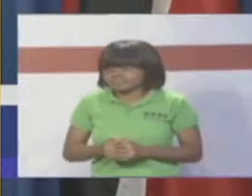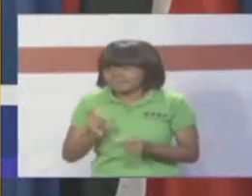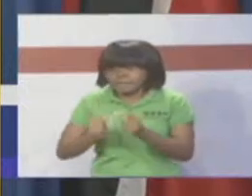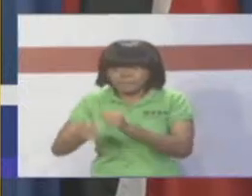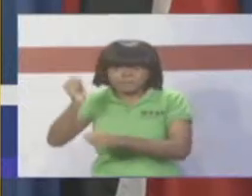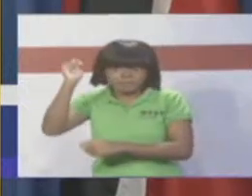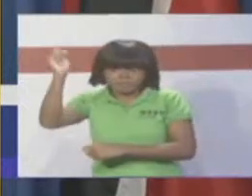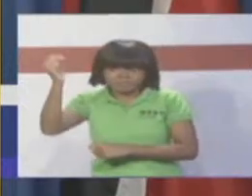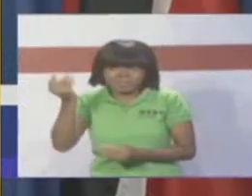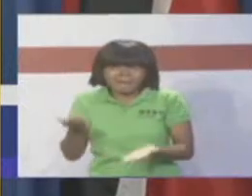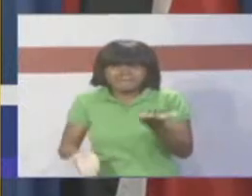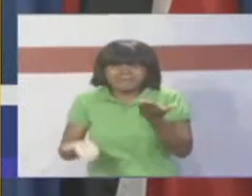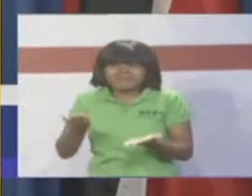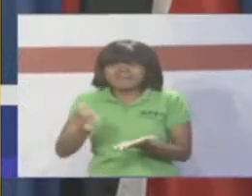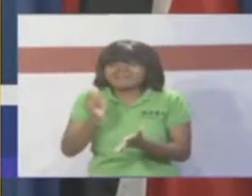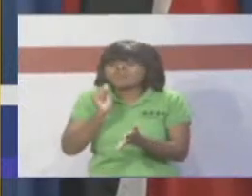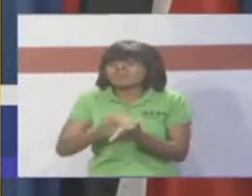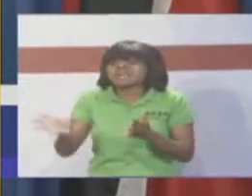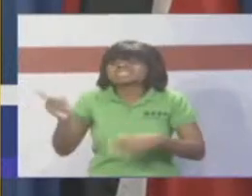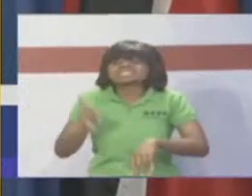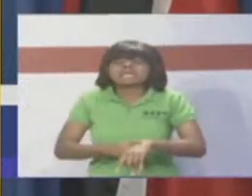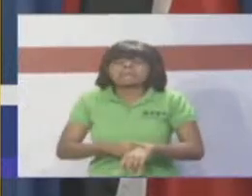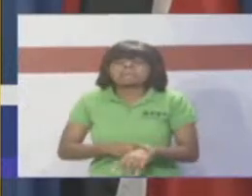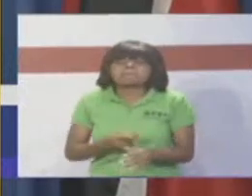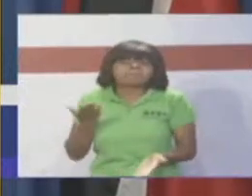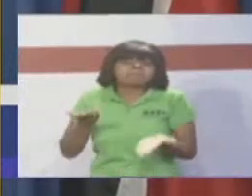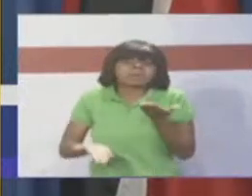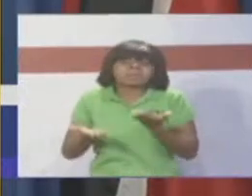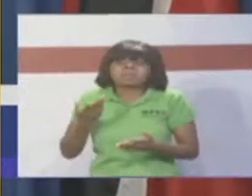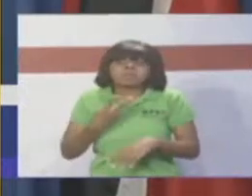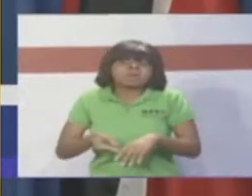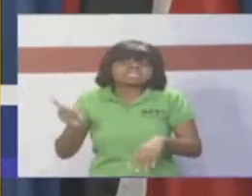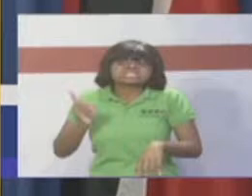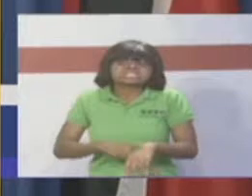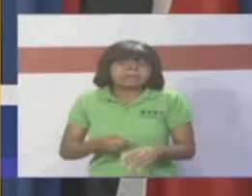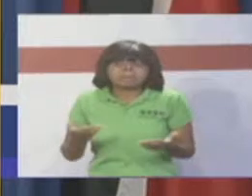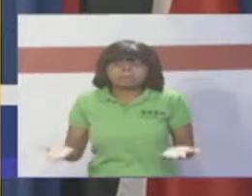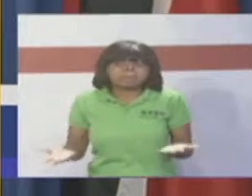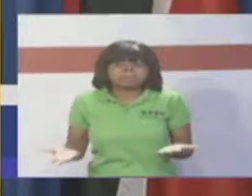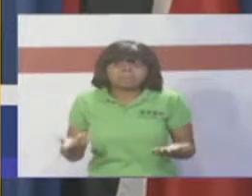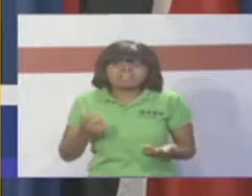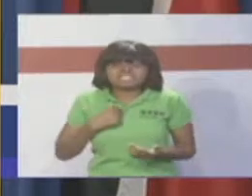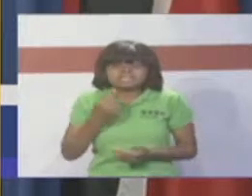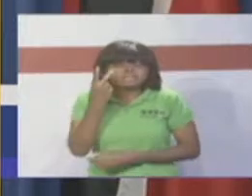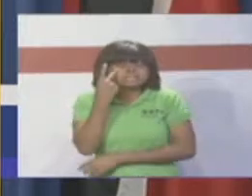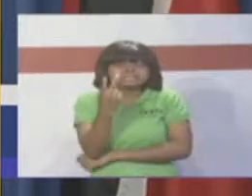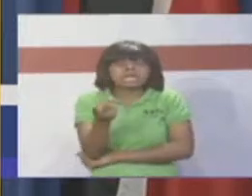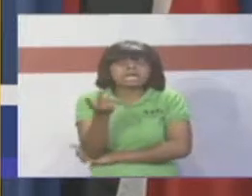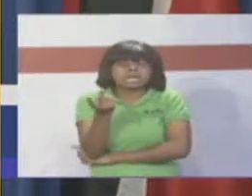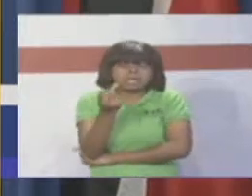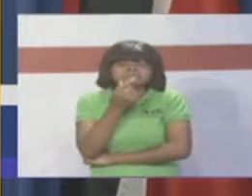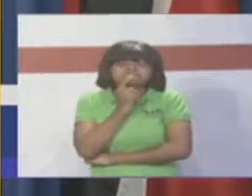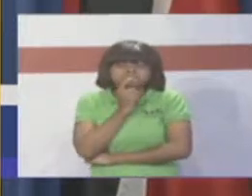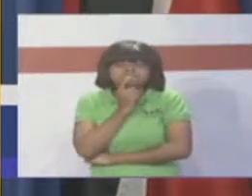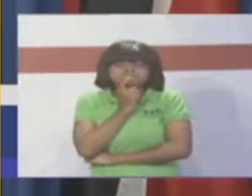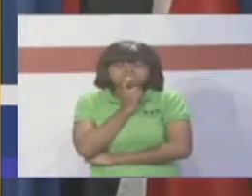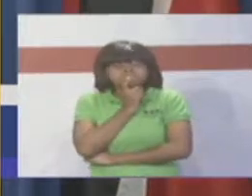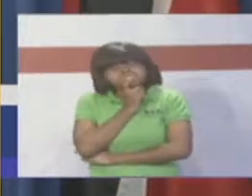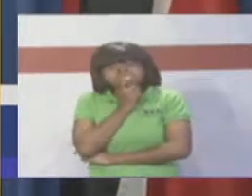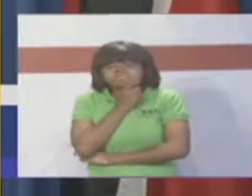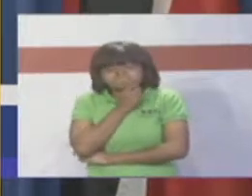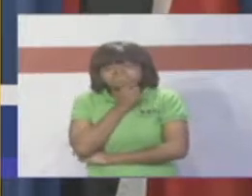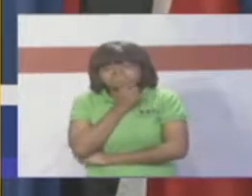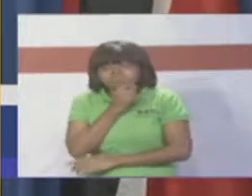seen descriptions of these events that we have on a Saturday, which are far from